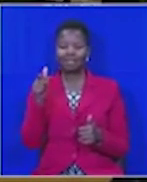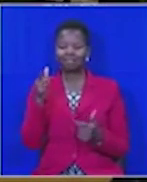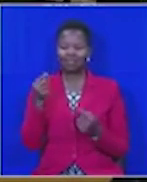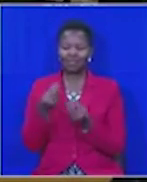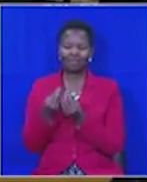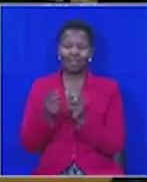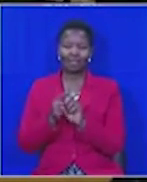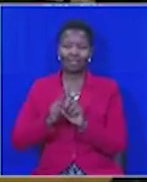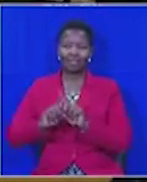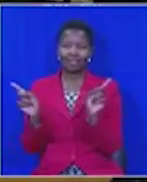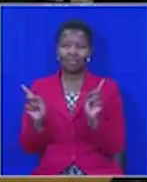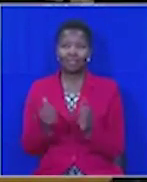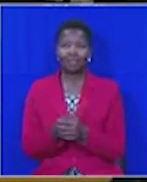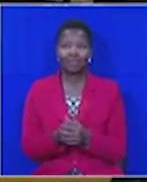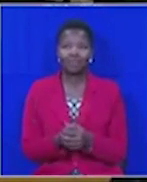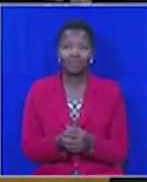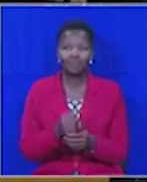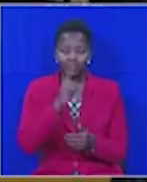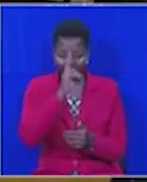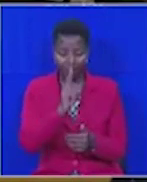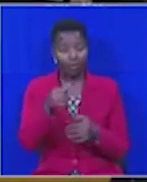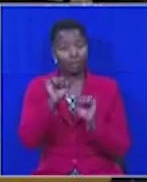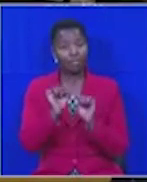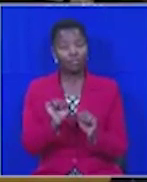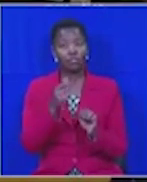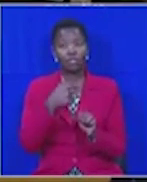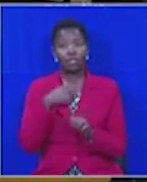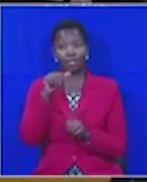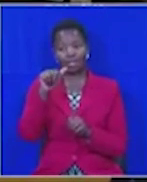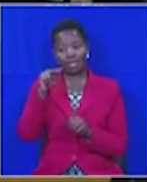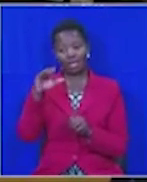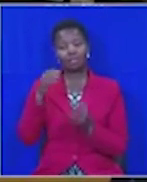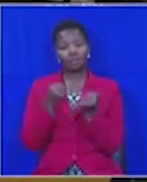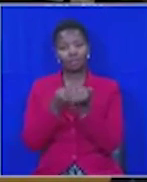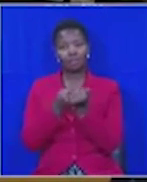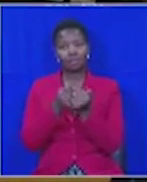Chairperson, finally, Chairperson, the ANC supports this bill and would like it